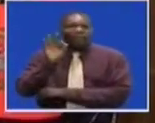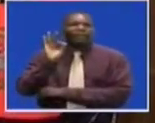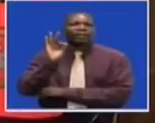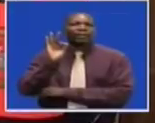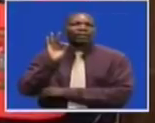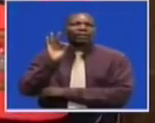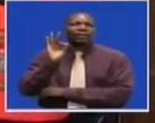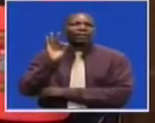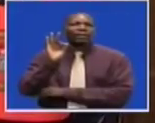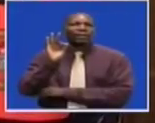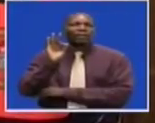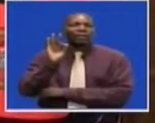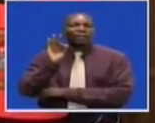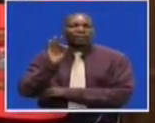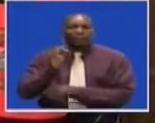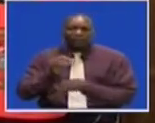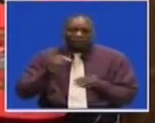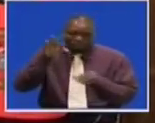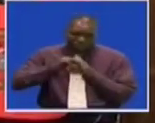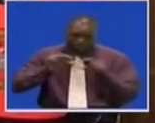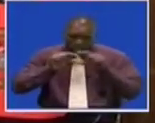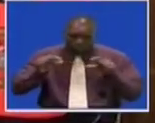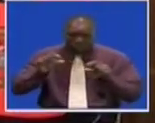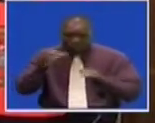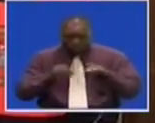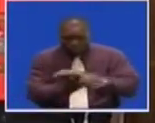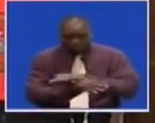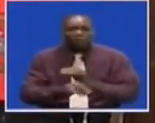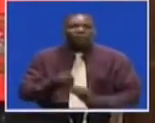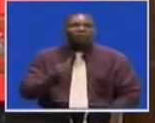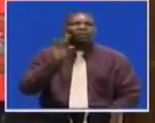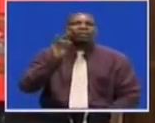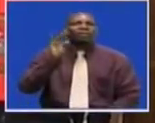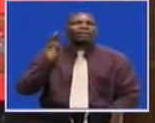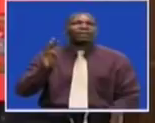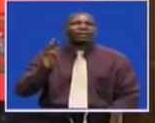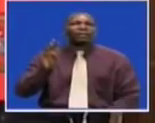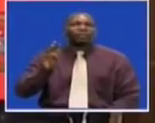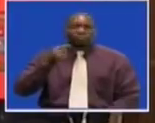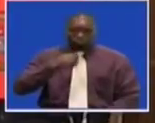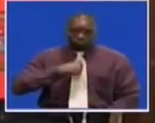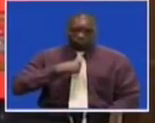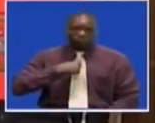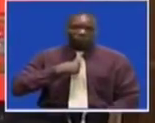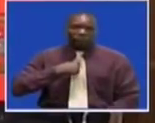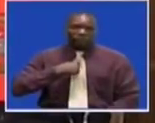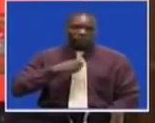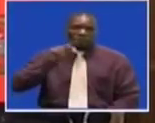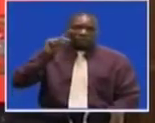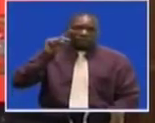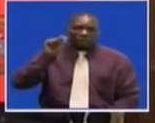11,419, of which rejected papers were 76. Therefore, I, Joseph Jeffrey